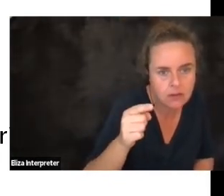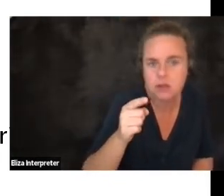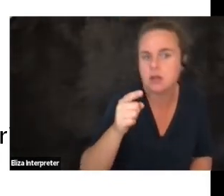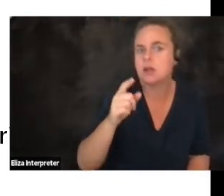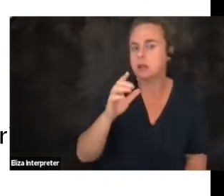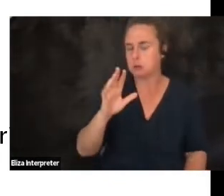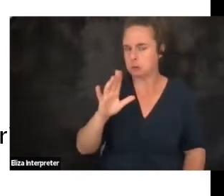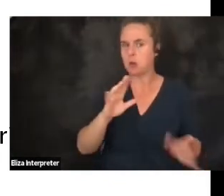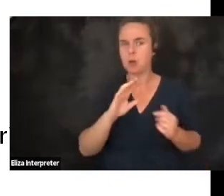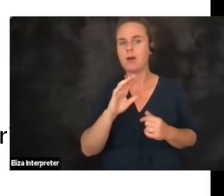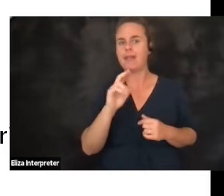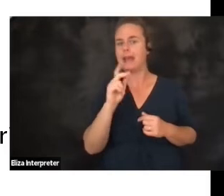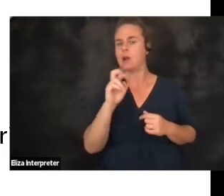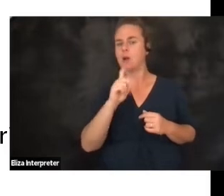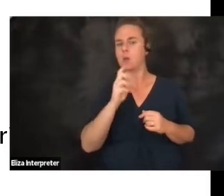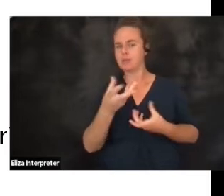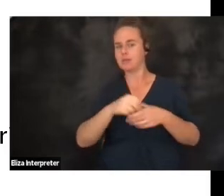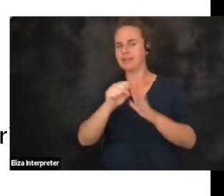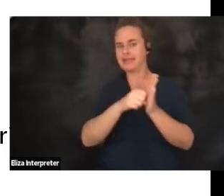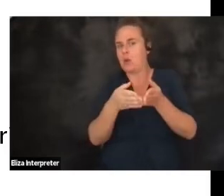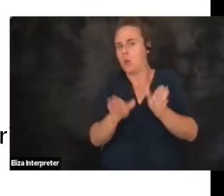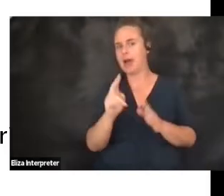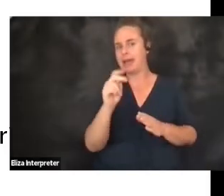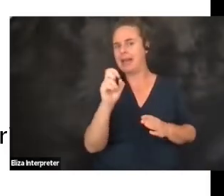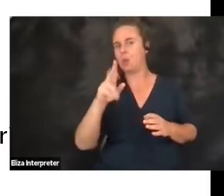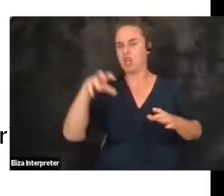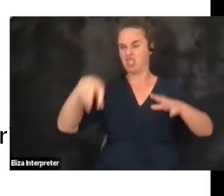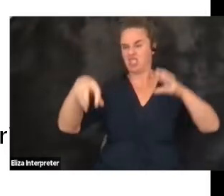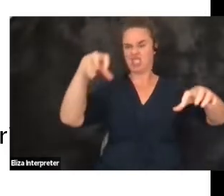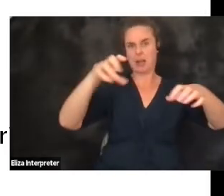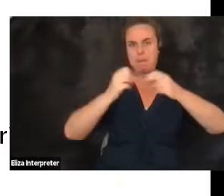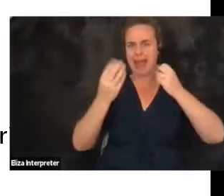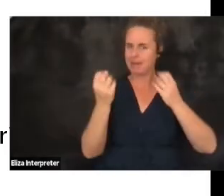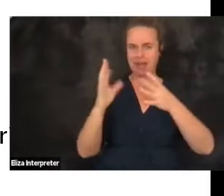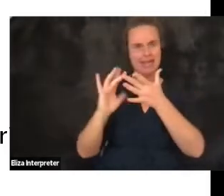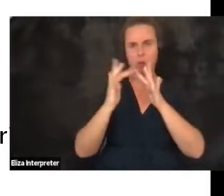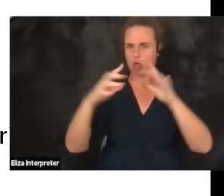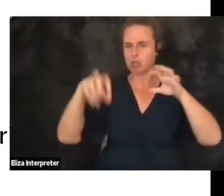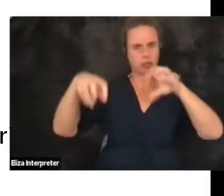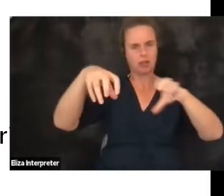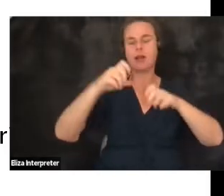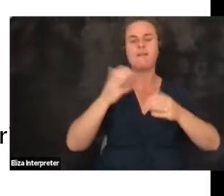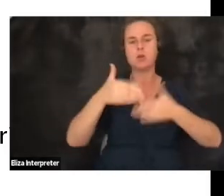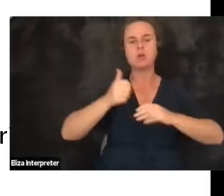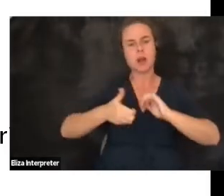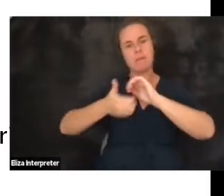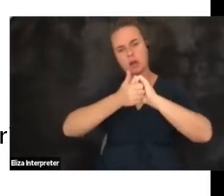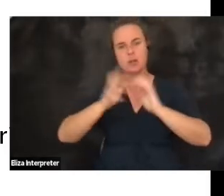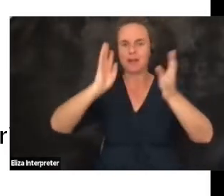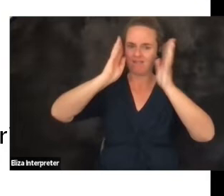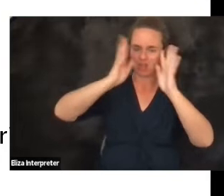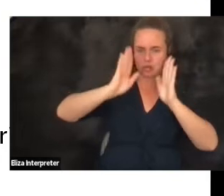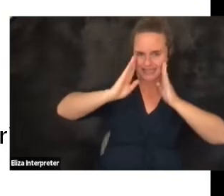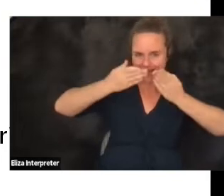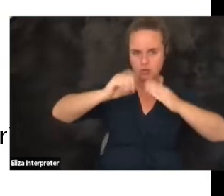was part of a statewide network of networks that were premised on partnership, innovation, tailoring to local culture